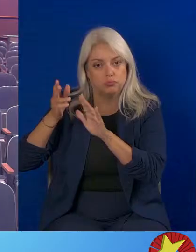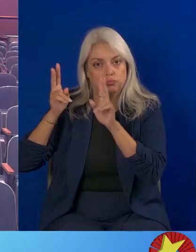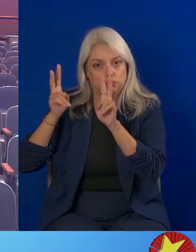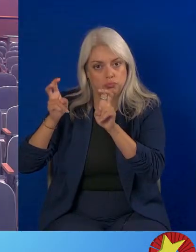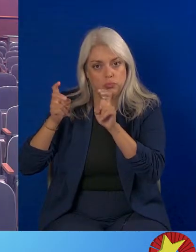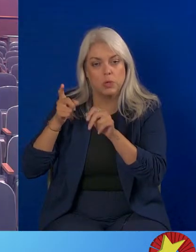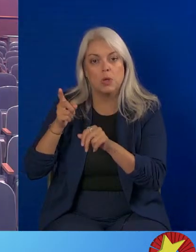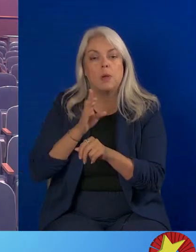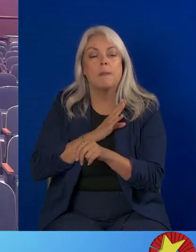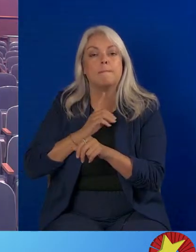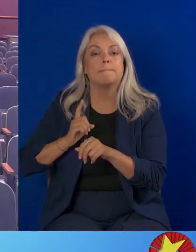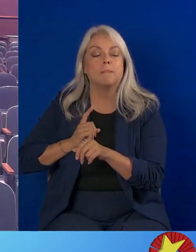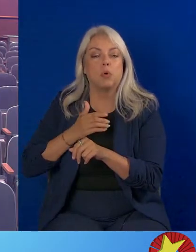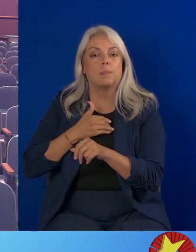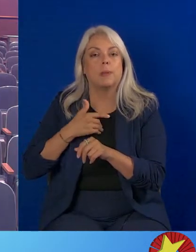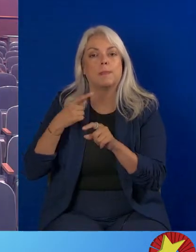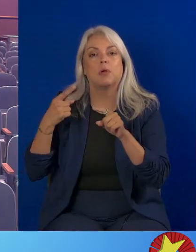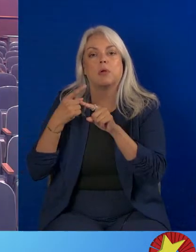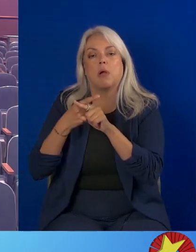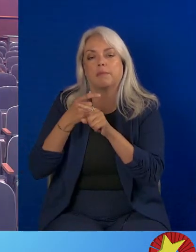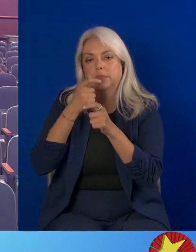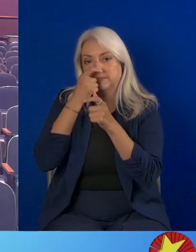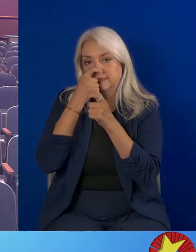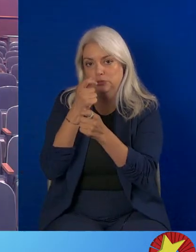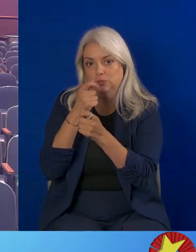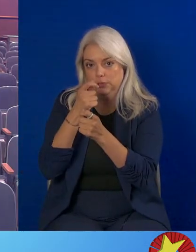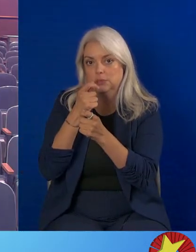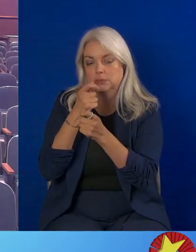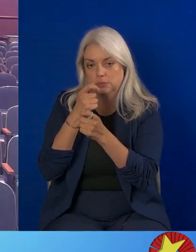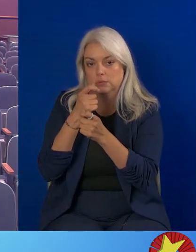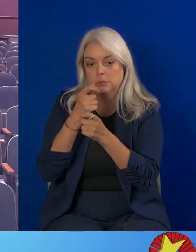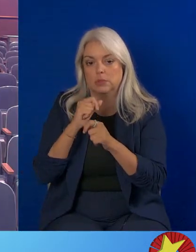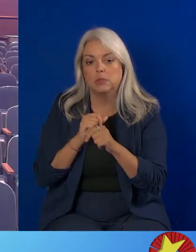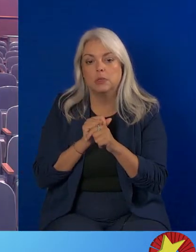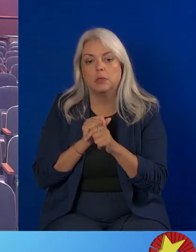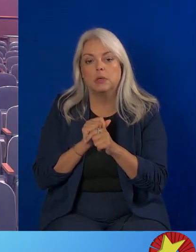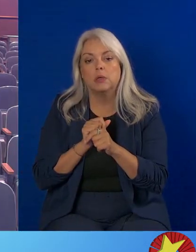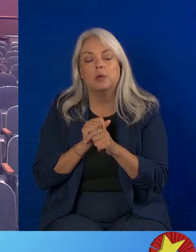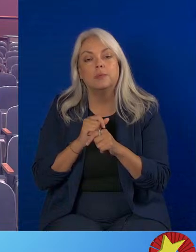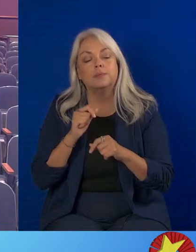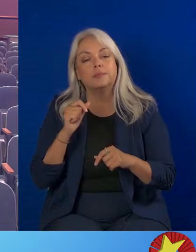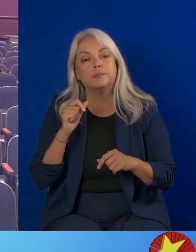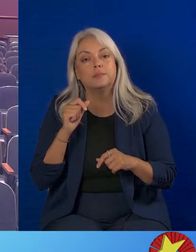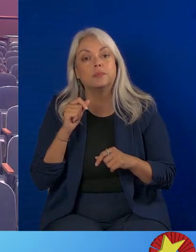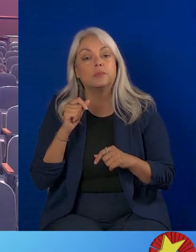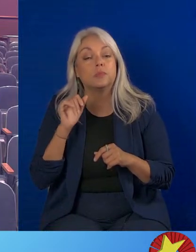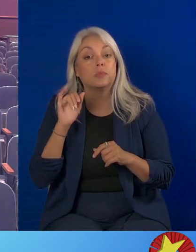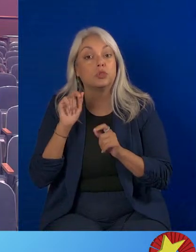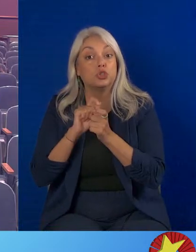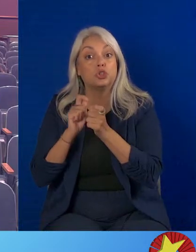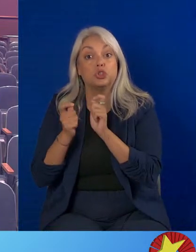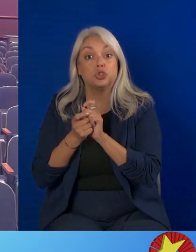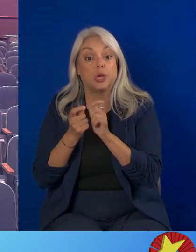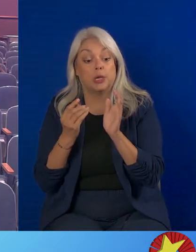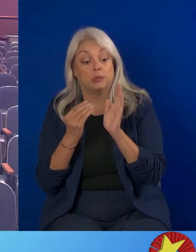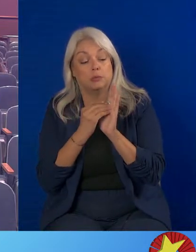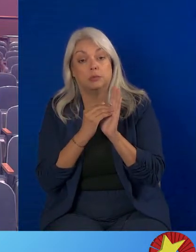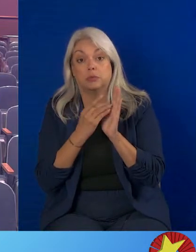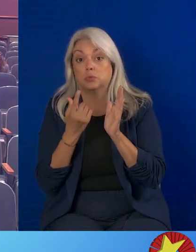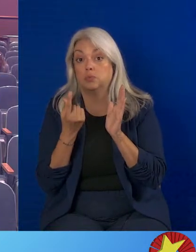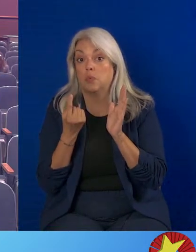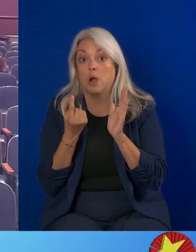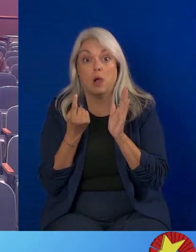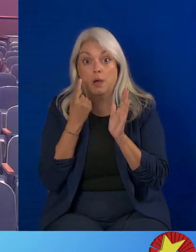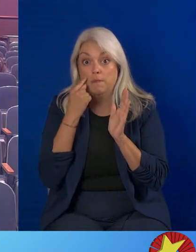Member Conflict of Interest. And the change that is being proposed in this